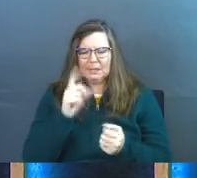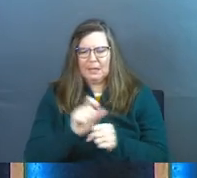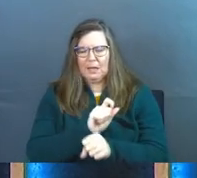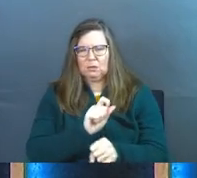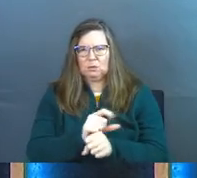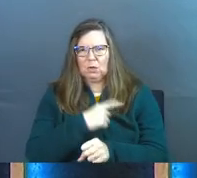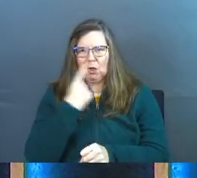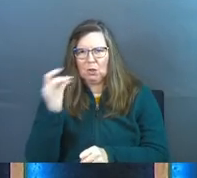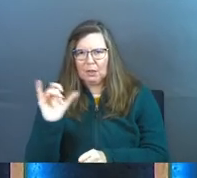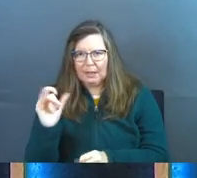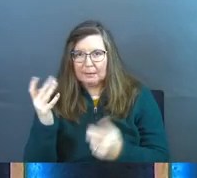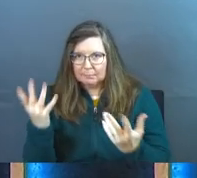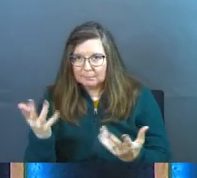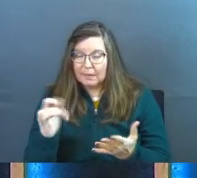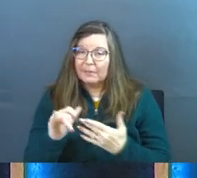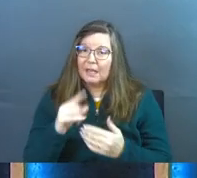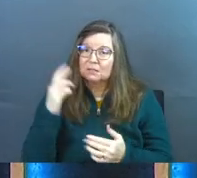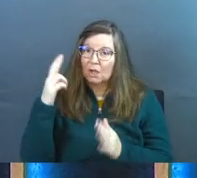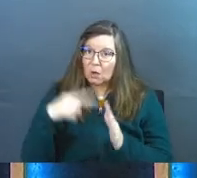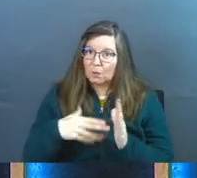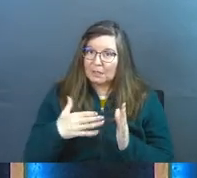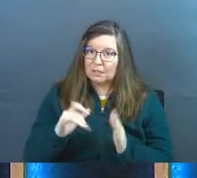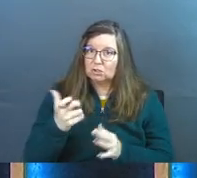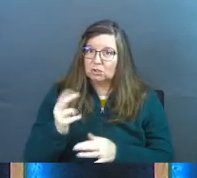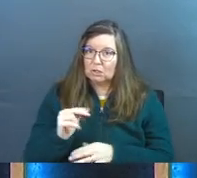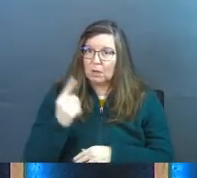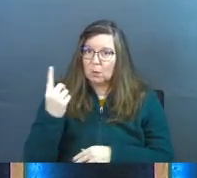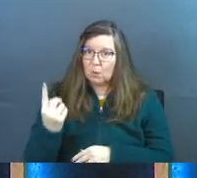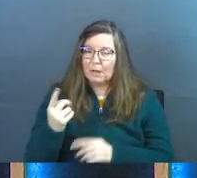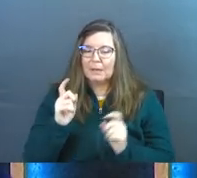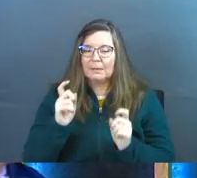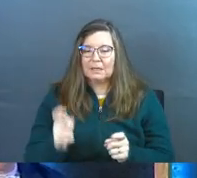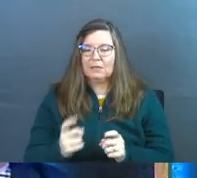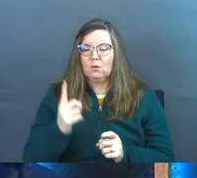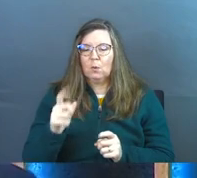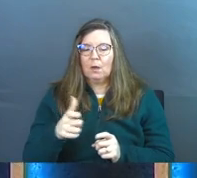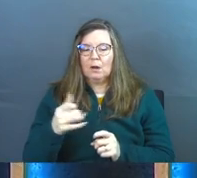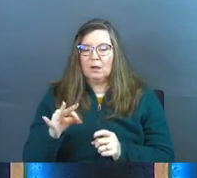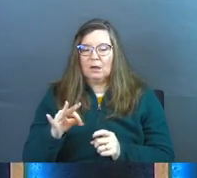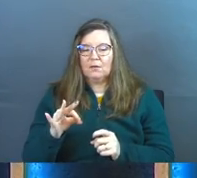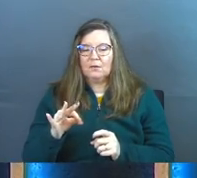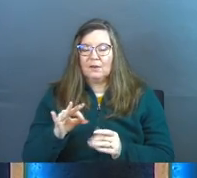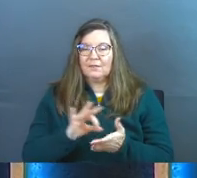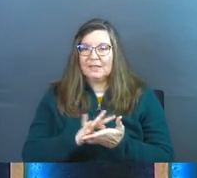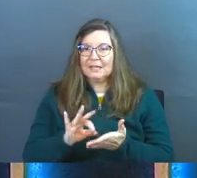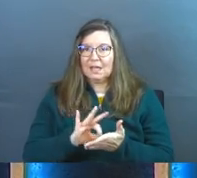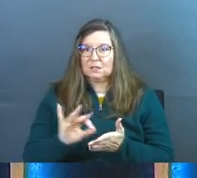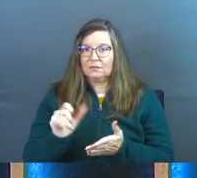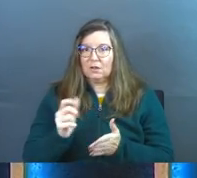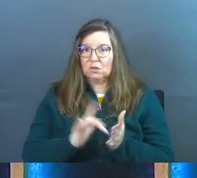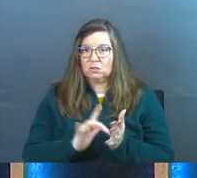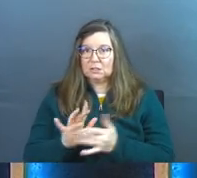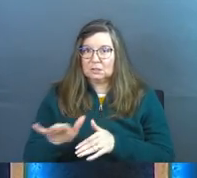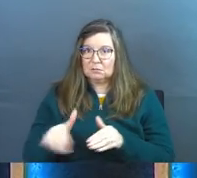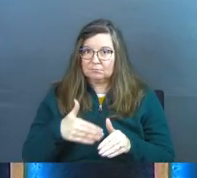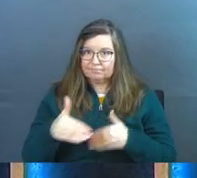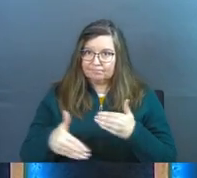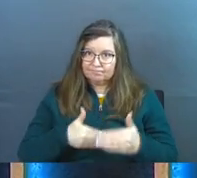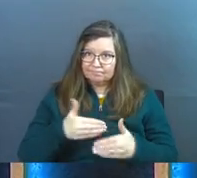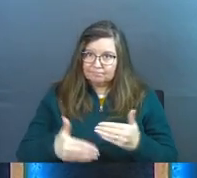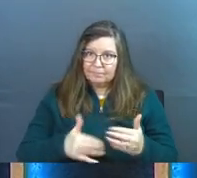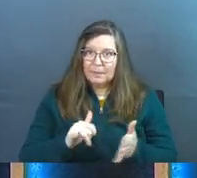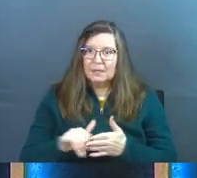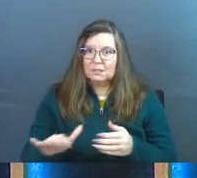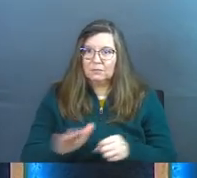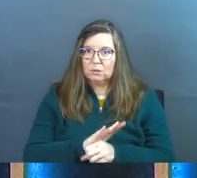actually? So that's our reading there in John 1. Let me give you one of the accounts of how Jesus walked out this fullness